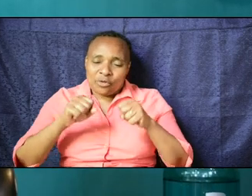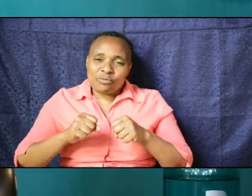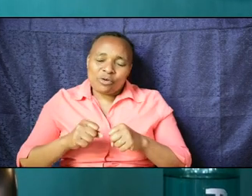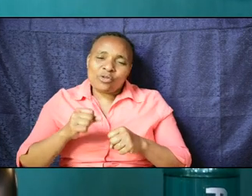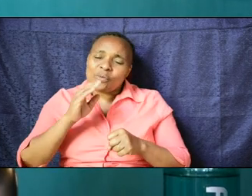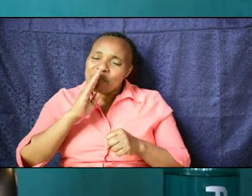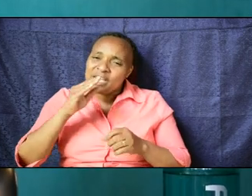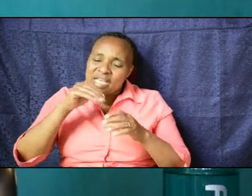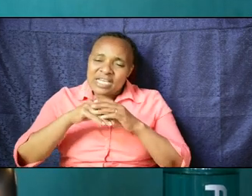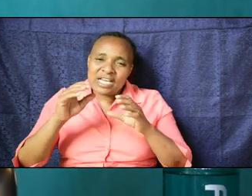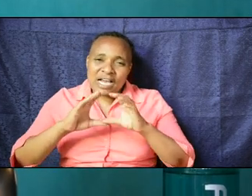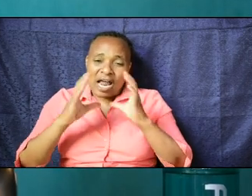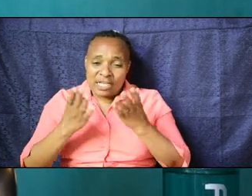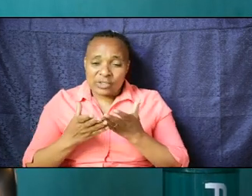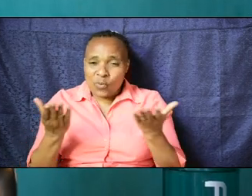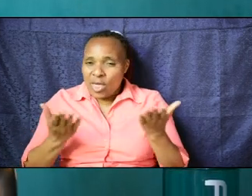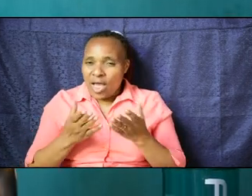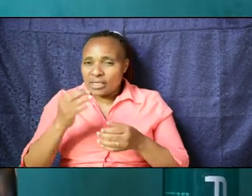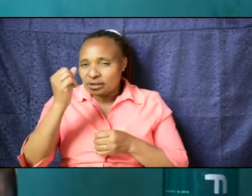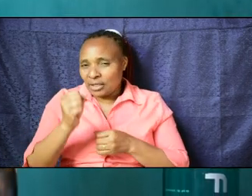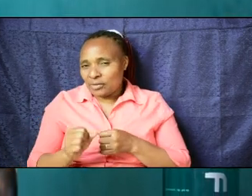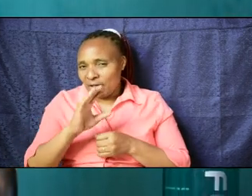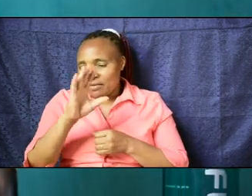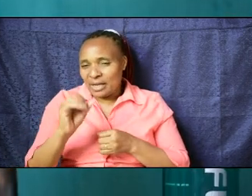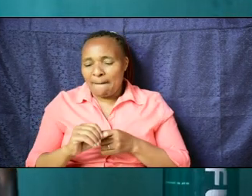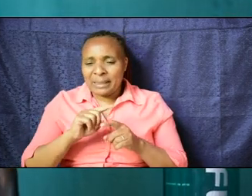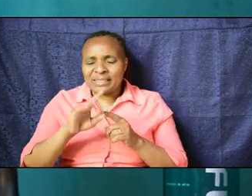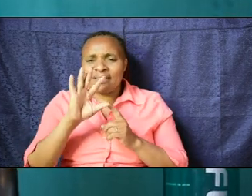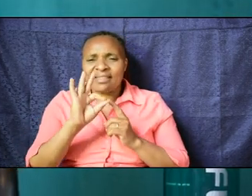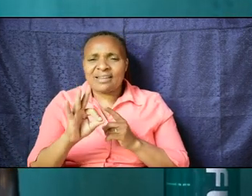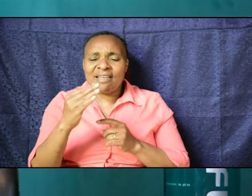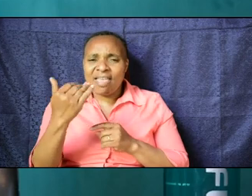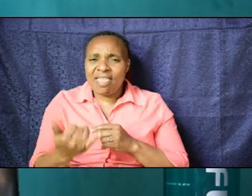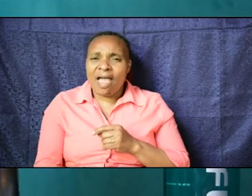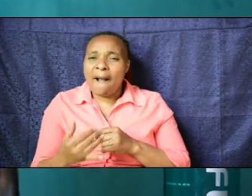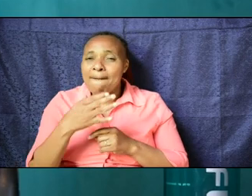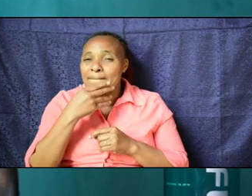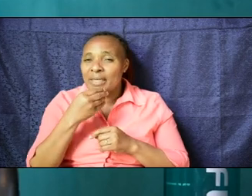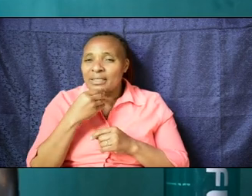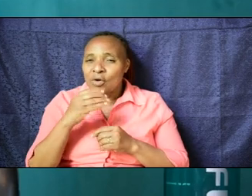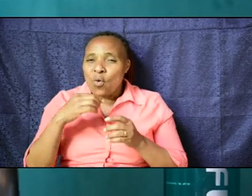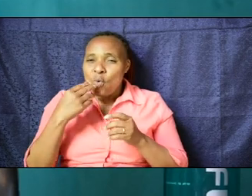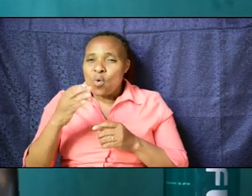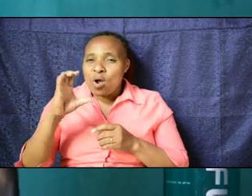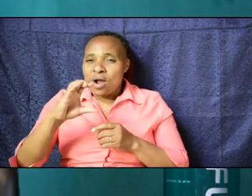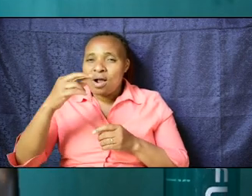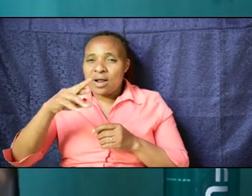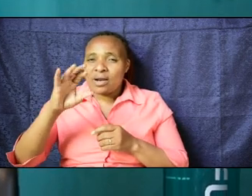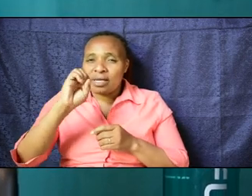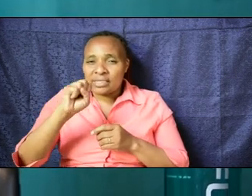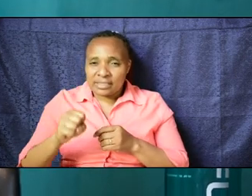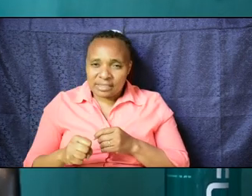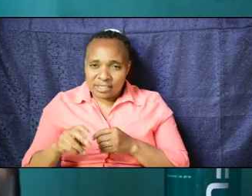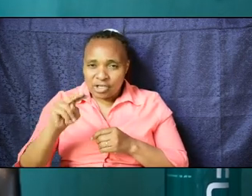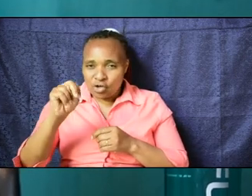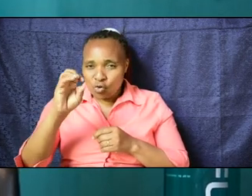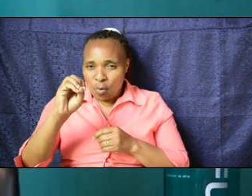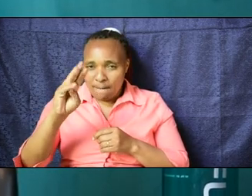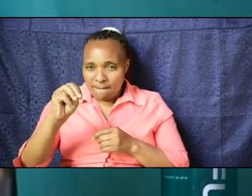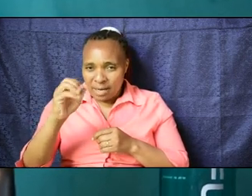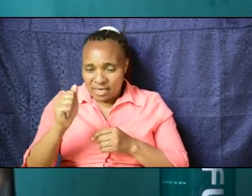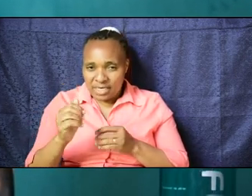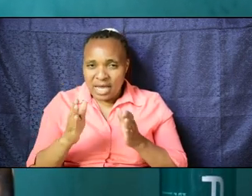This was somewhere in South Africa. But these three young men, that was Chris, Norman, and a young man